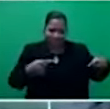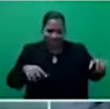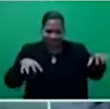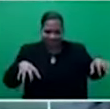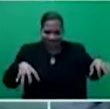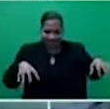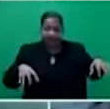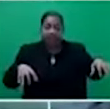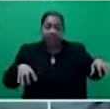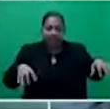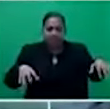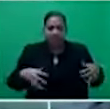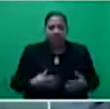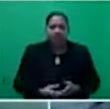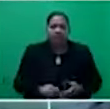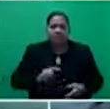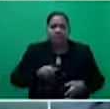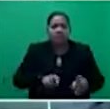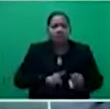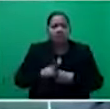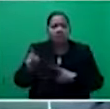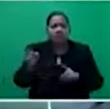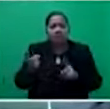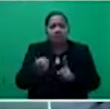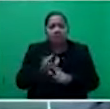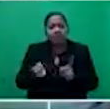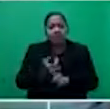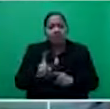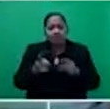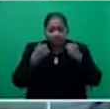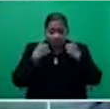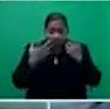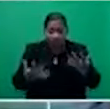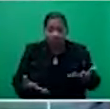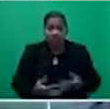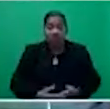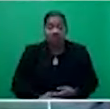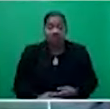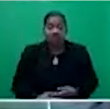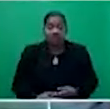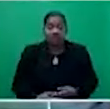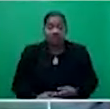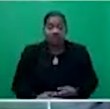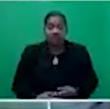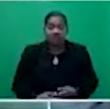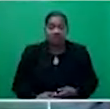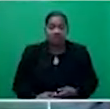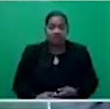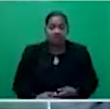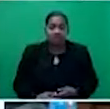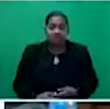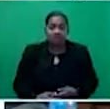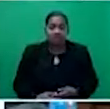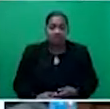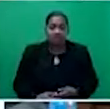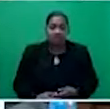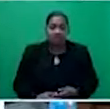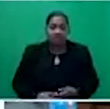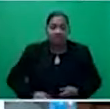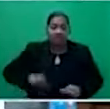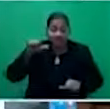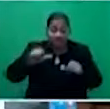more importantly, sir, it also demonstrates that their analysis is imbibed, it's drowned in that way of